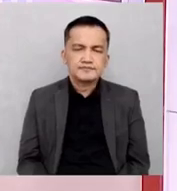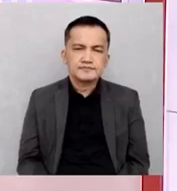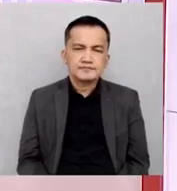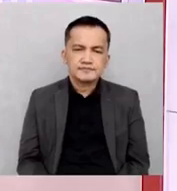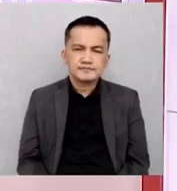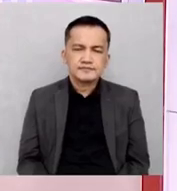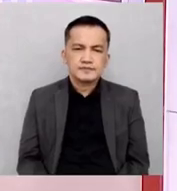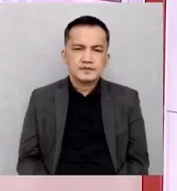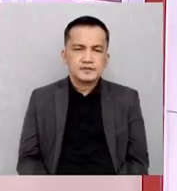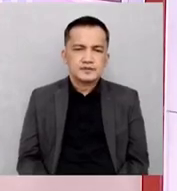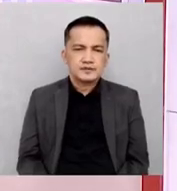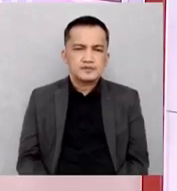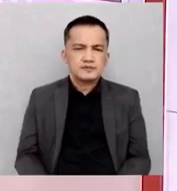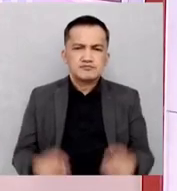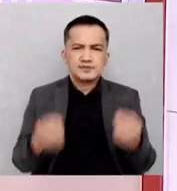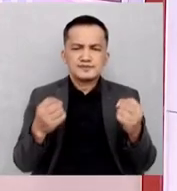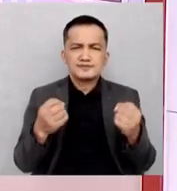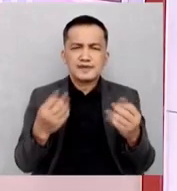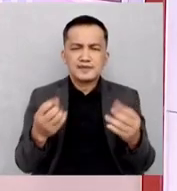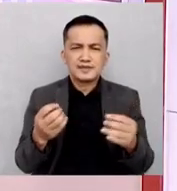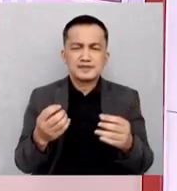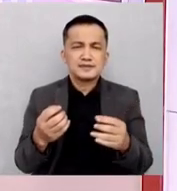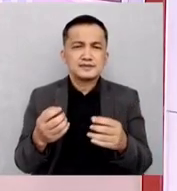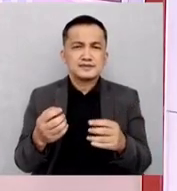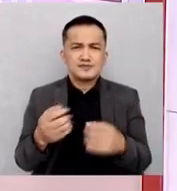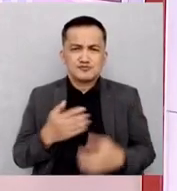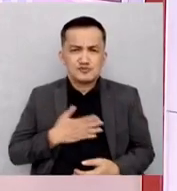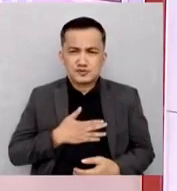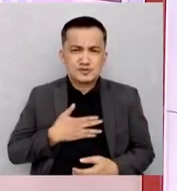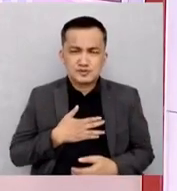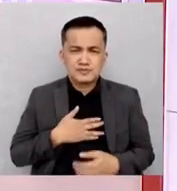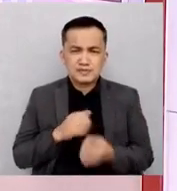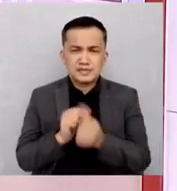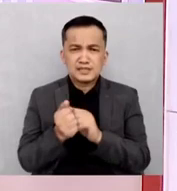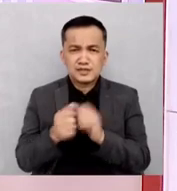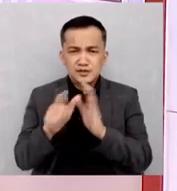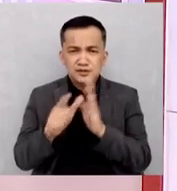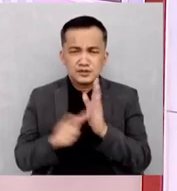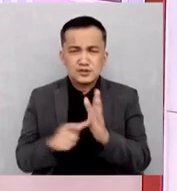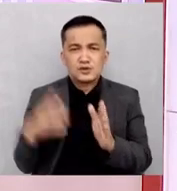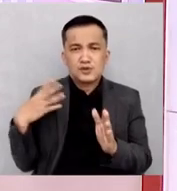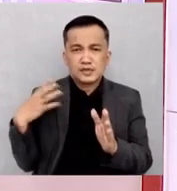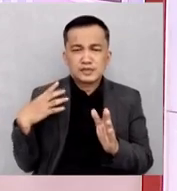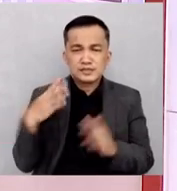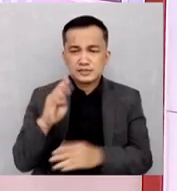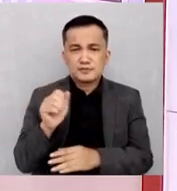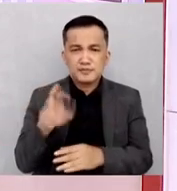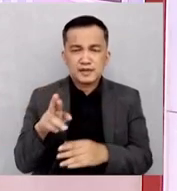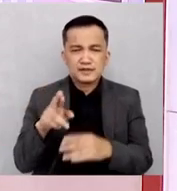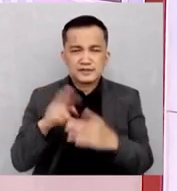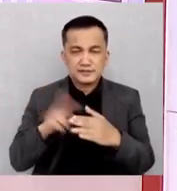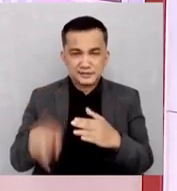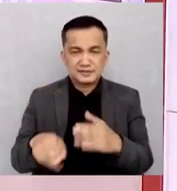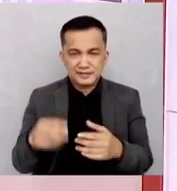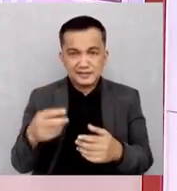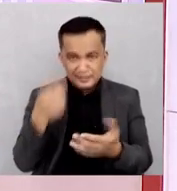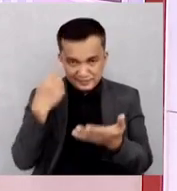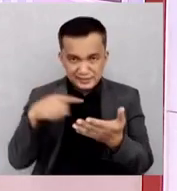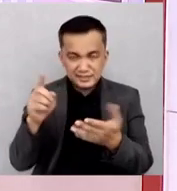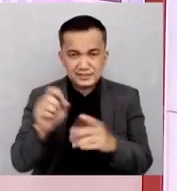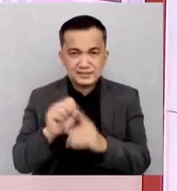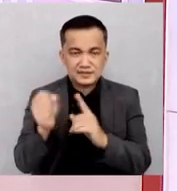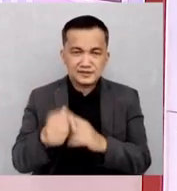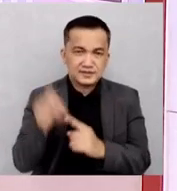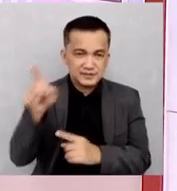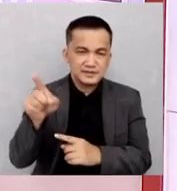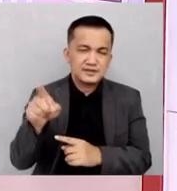thousands of aspiring lawyers await the release of the 2022 bar examination results. Let's check on the situation now at the grounds of the